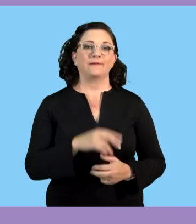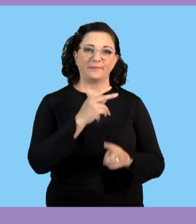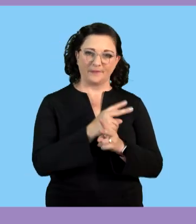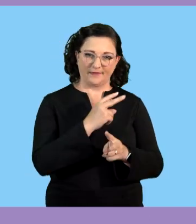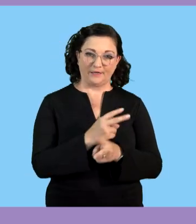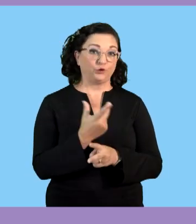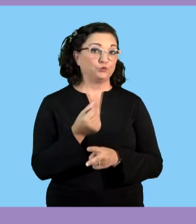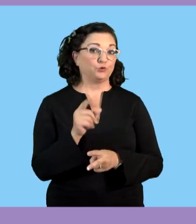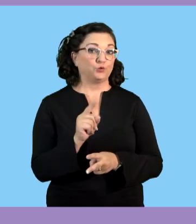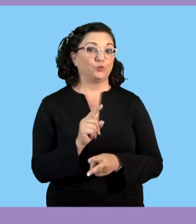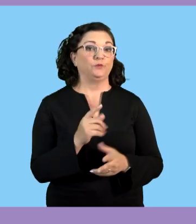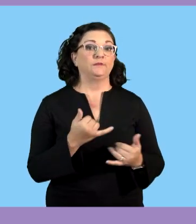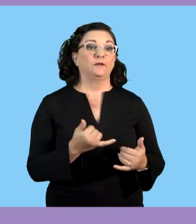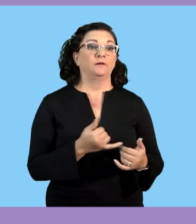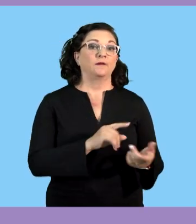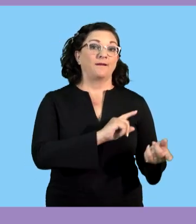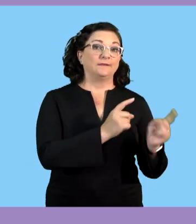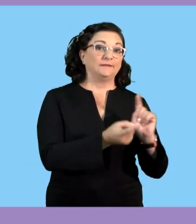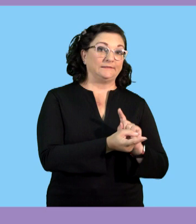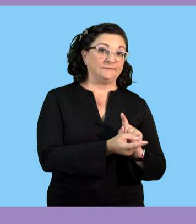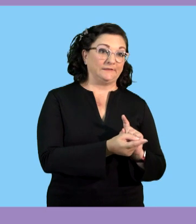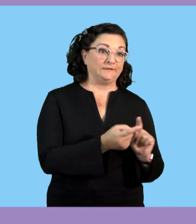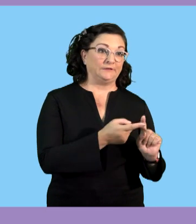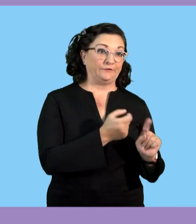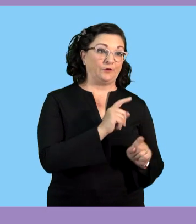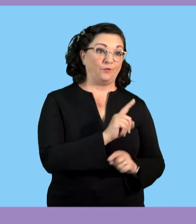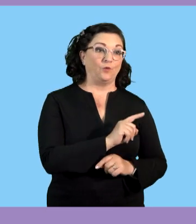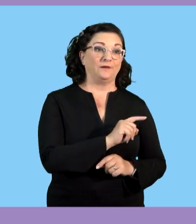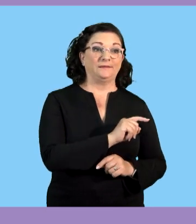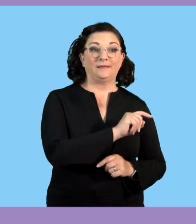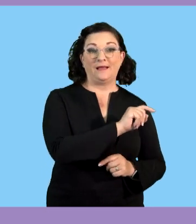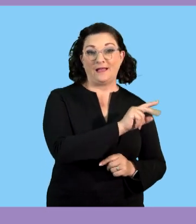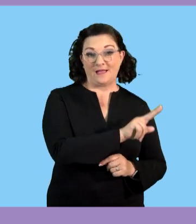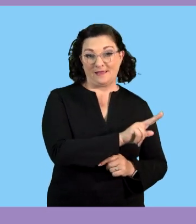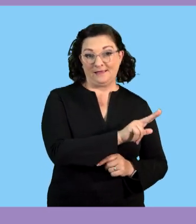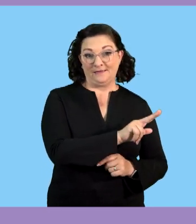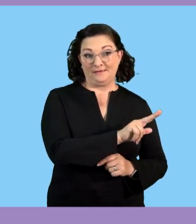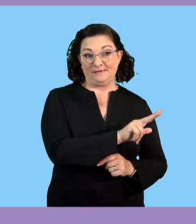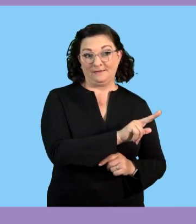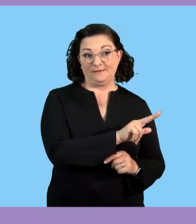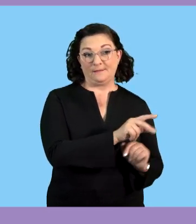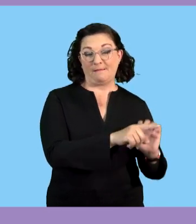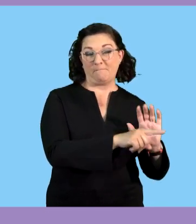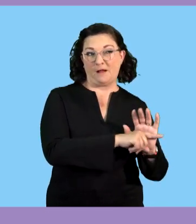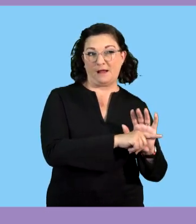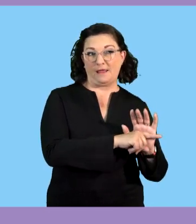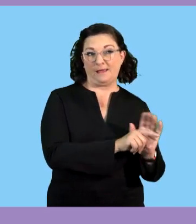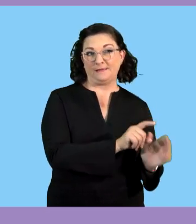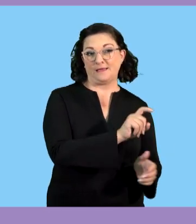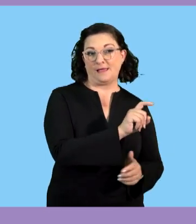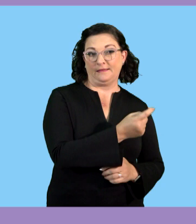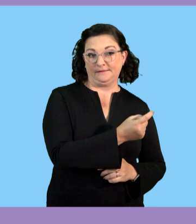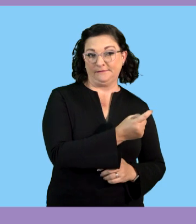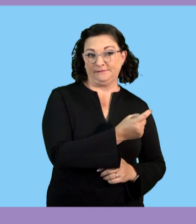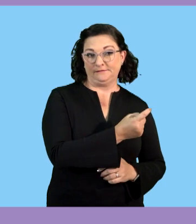are going to be working with the additive inverse of a positive 8. So what is that going to be? Now the